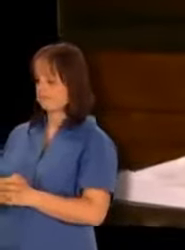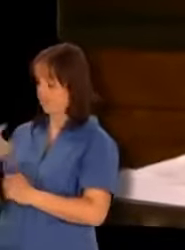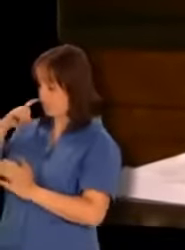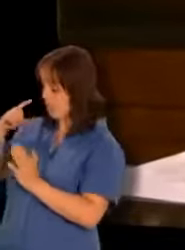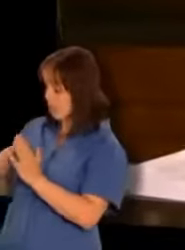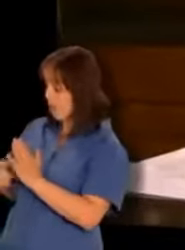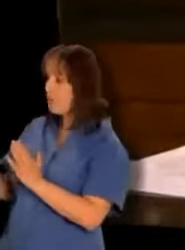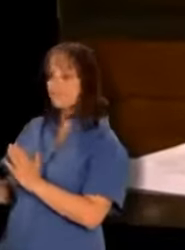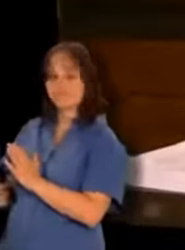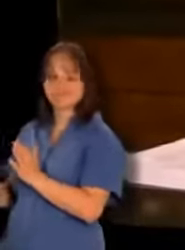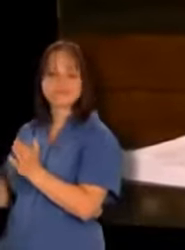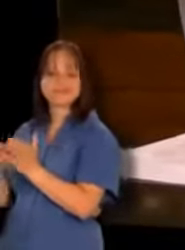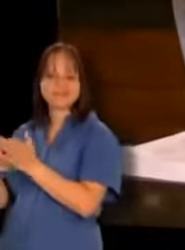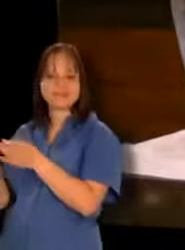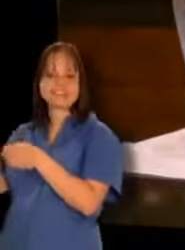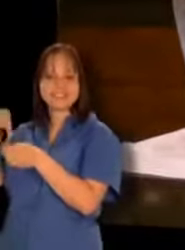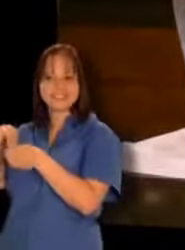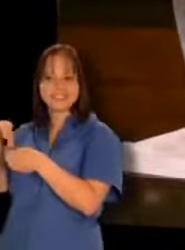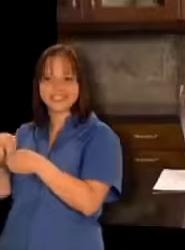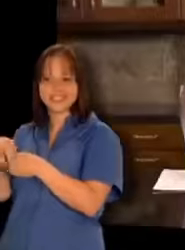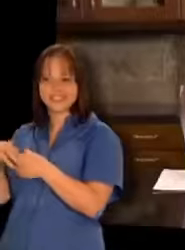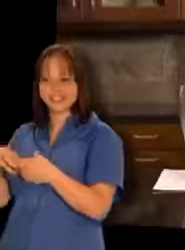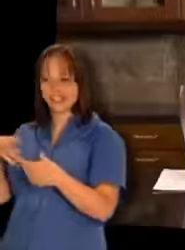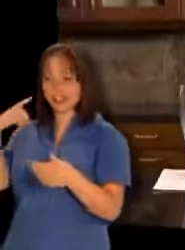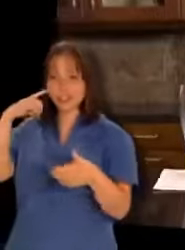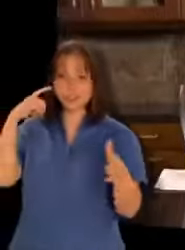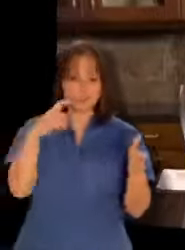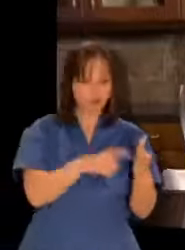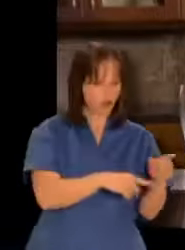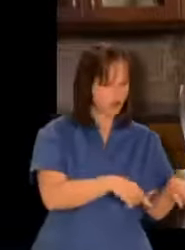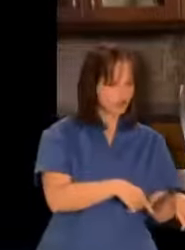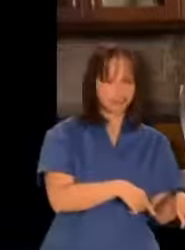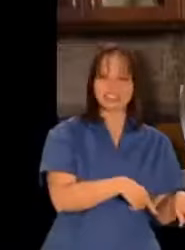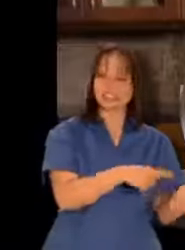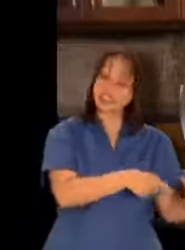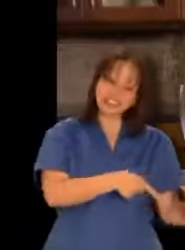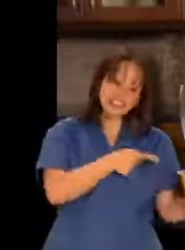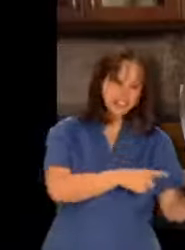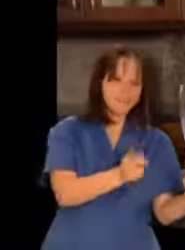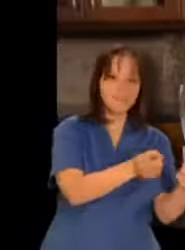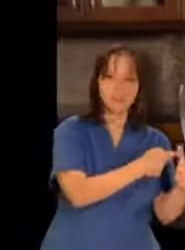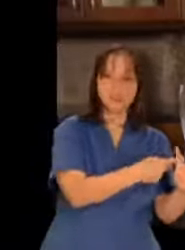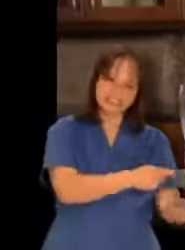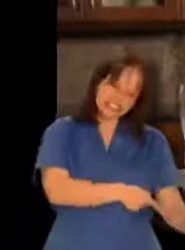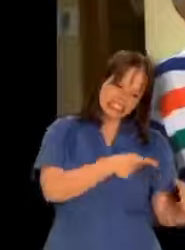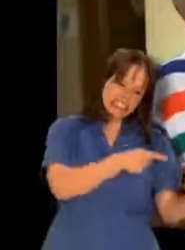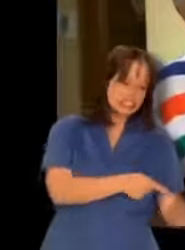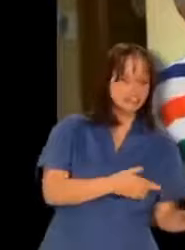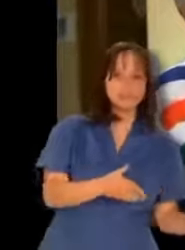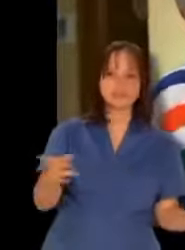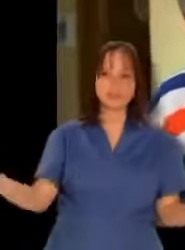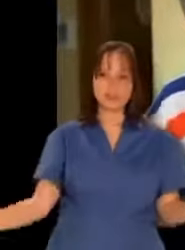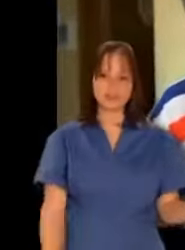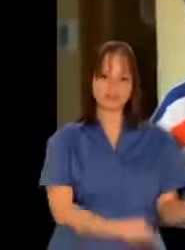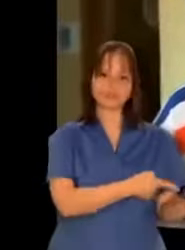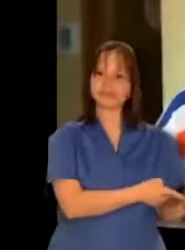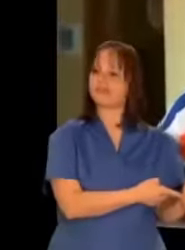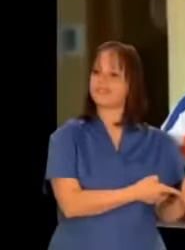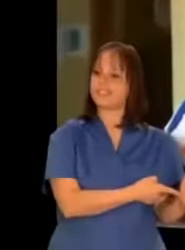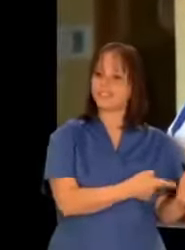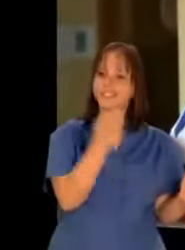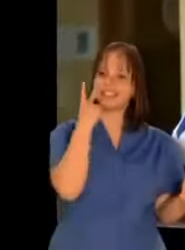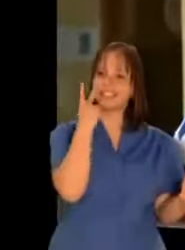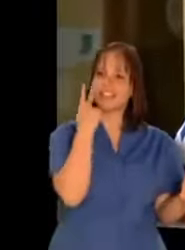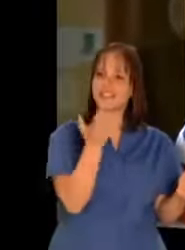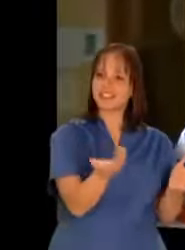Notice how it's drawing tea out of the tea bag. And notice this tea bag's still struggling over here, right? So let's take it back over here and let's see if we can